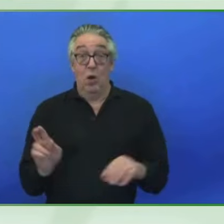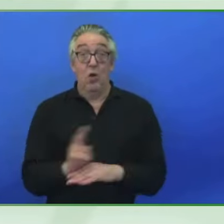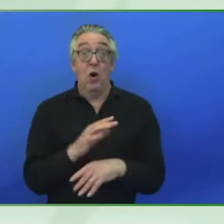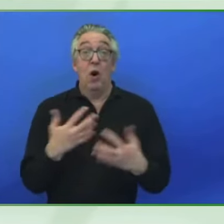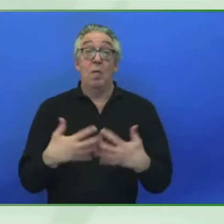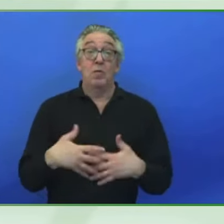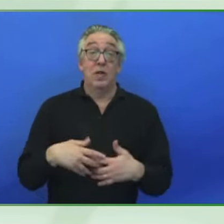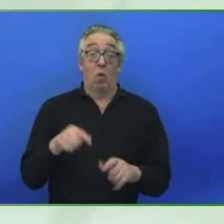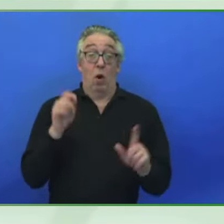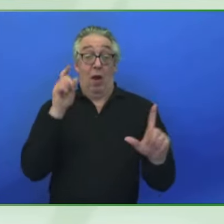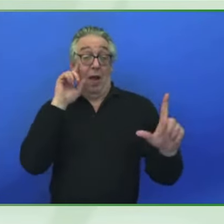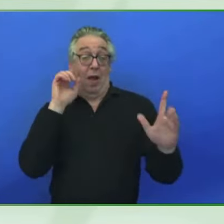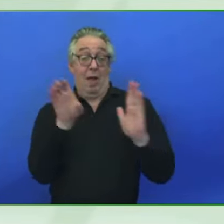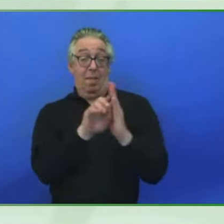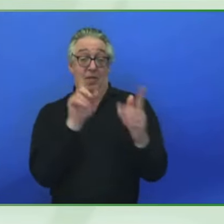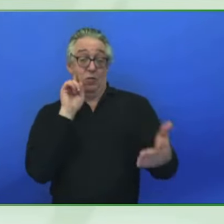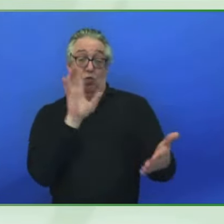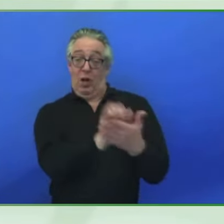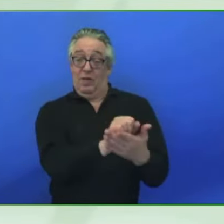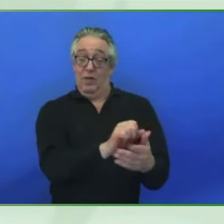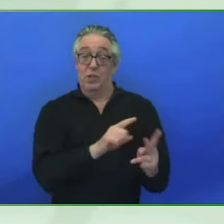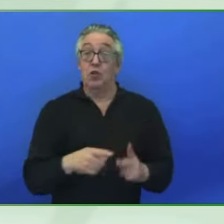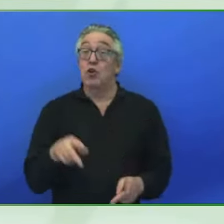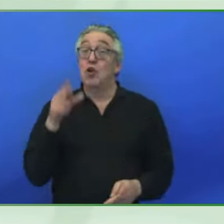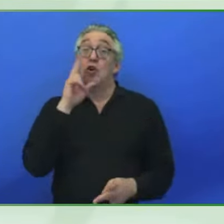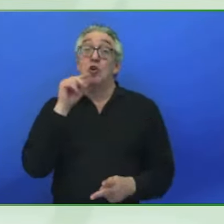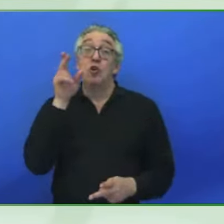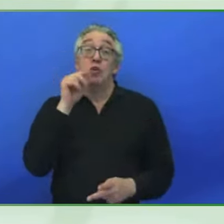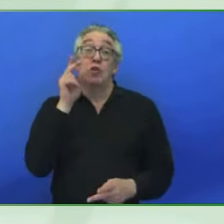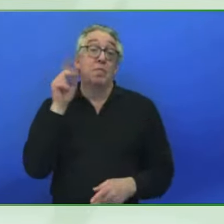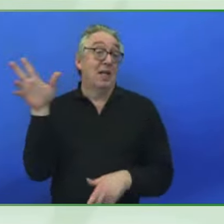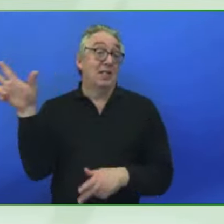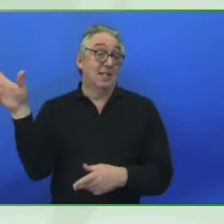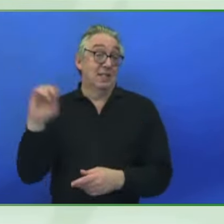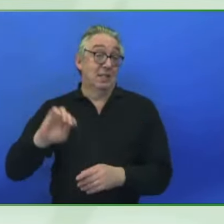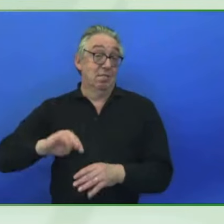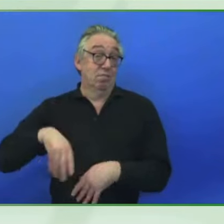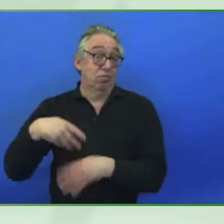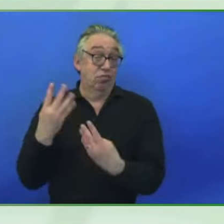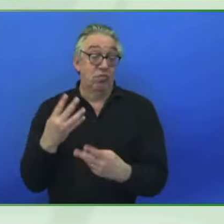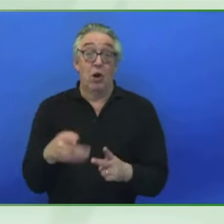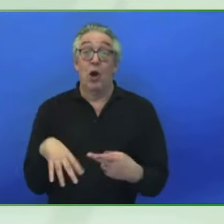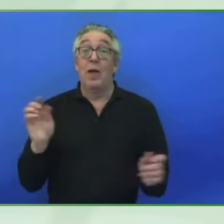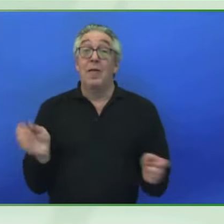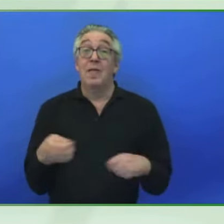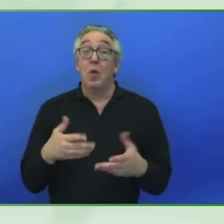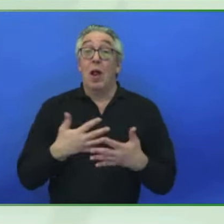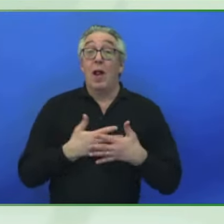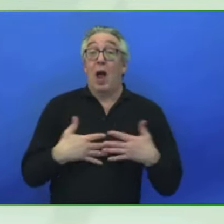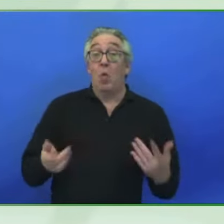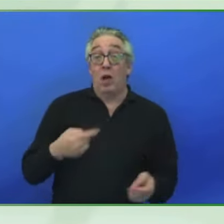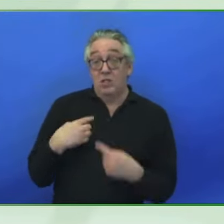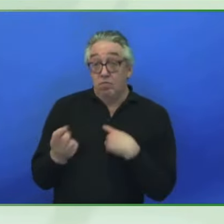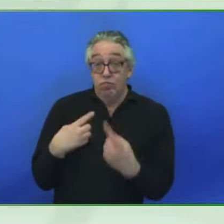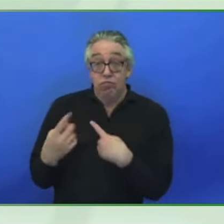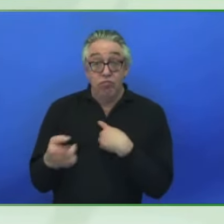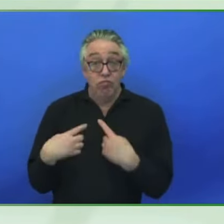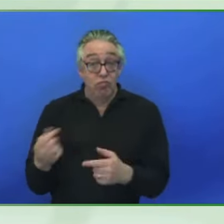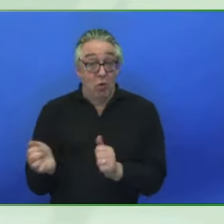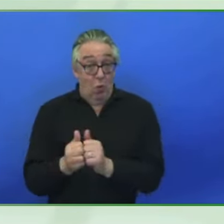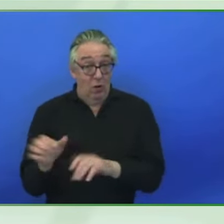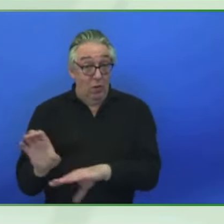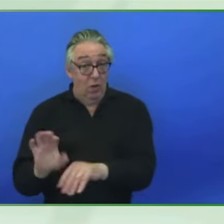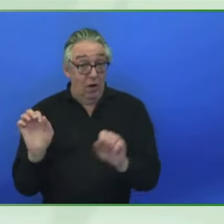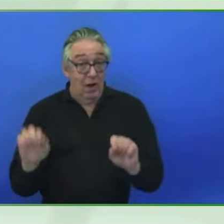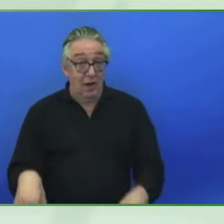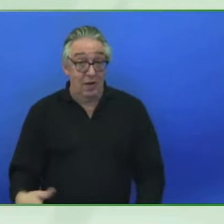can use machines for speech recognition and natural language interaction. And so a lot of the focus was really put on the user. and